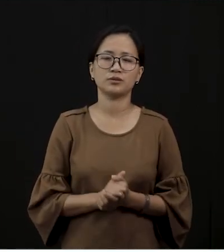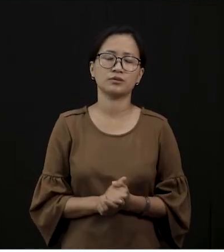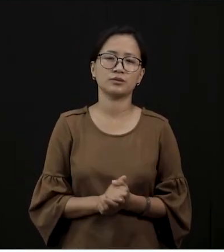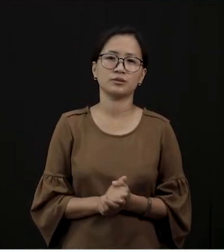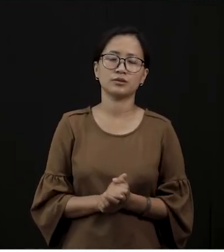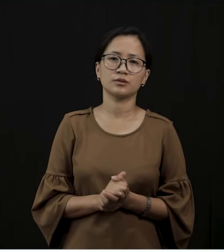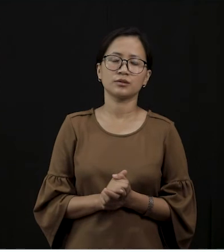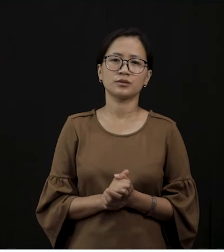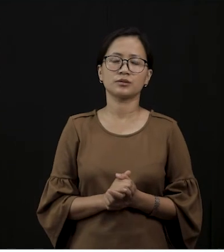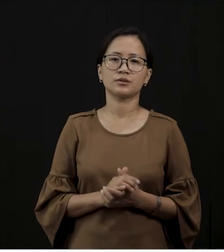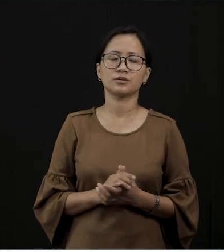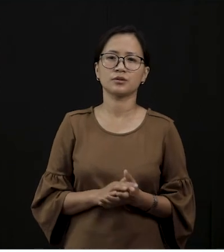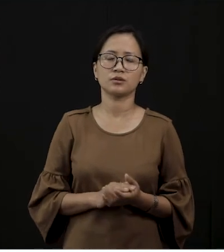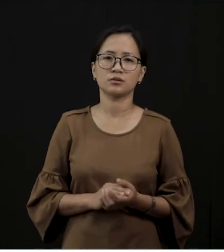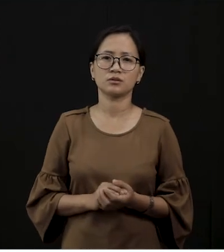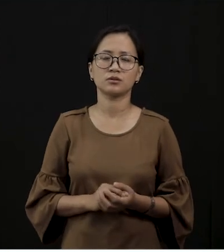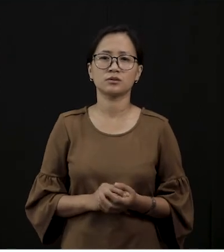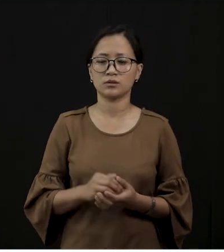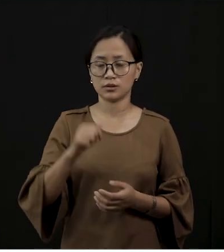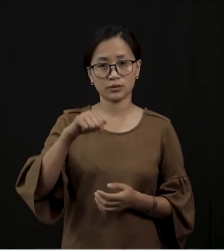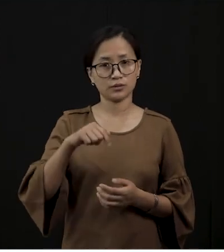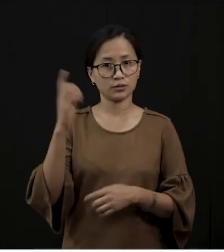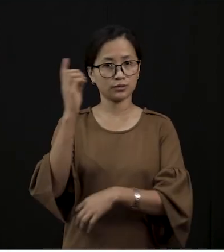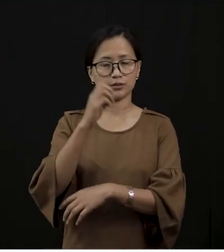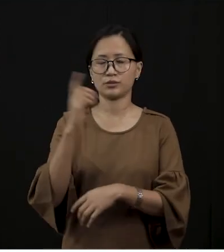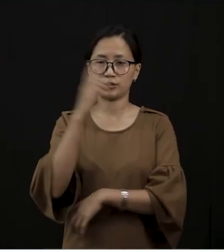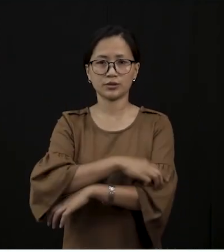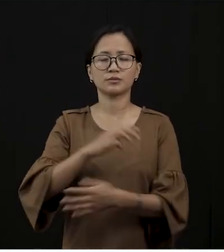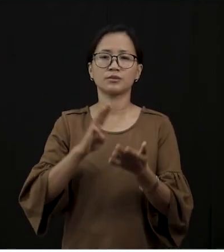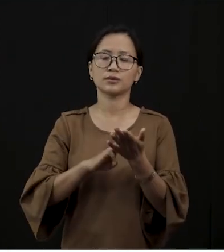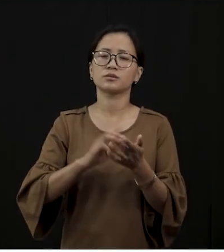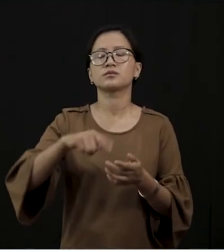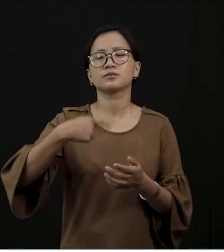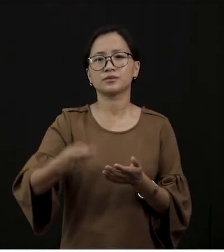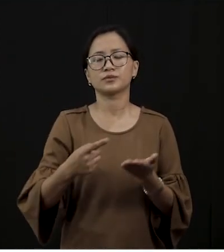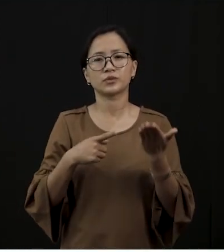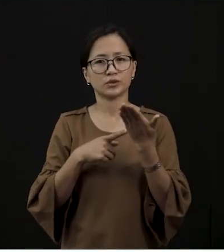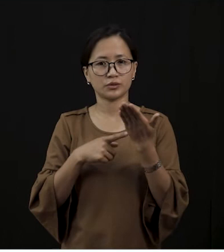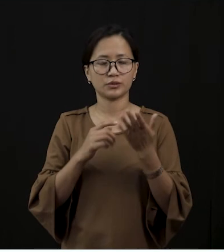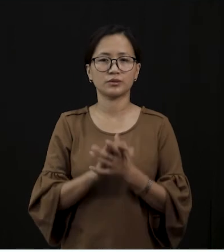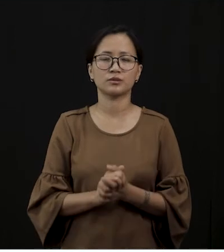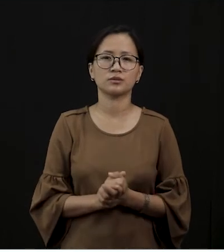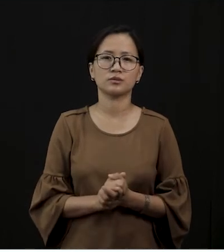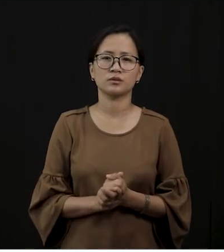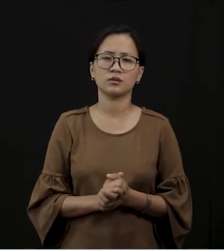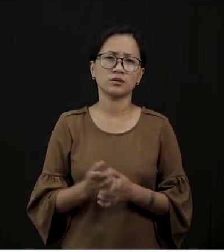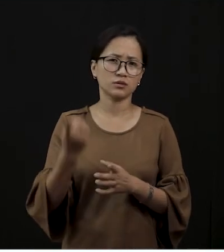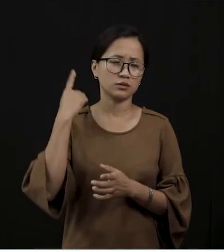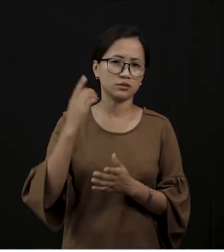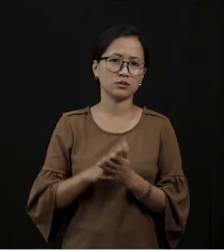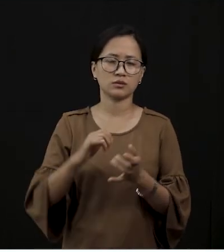Monday, Tuesday. Tuesday. Yes. Today is Monday. Then tomorrow will be Tuesday. Then yesterday